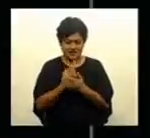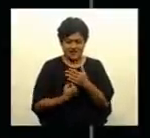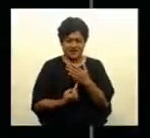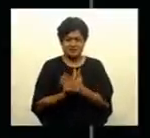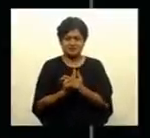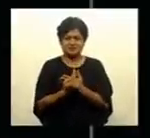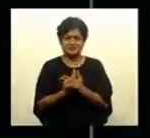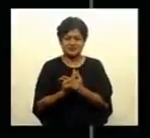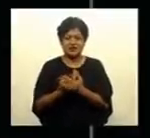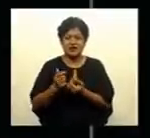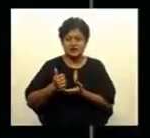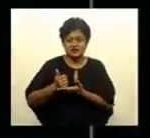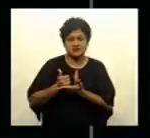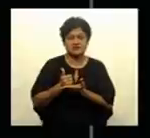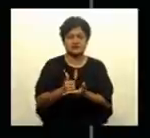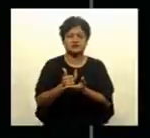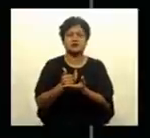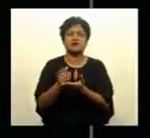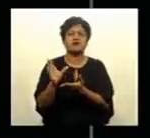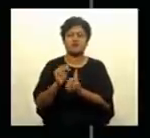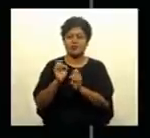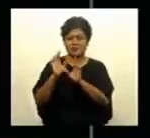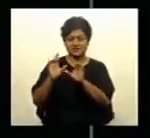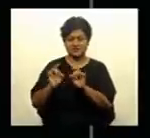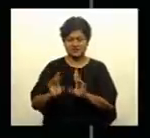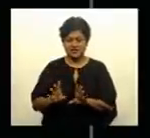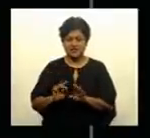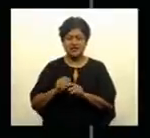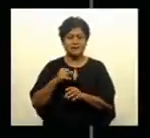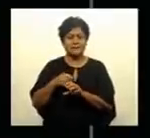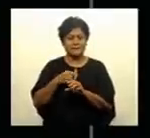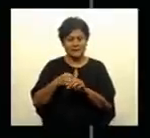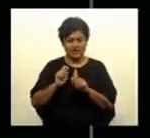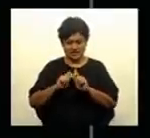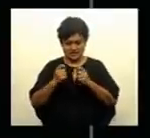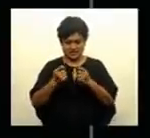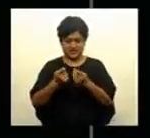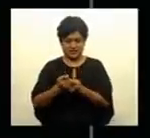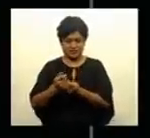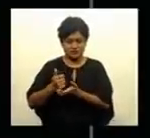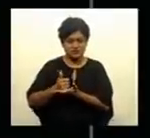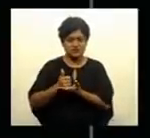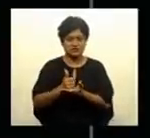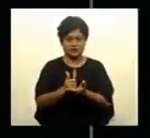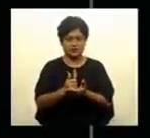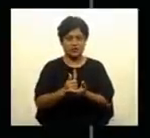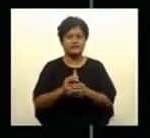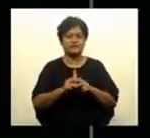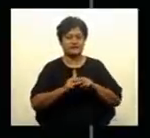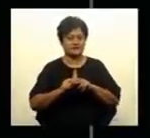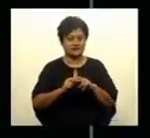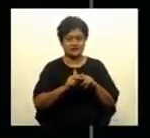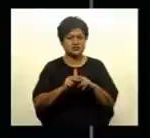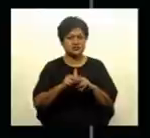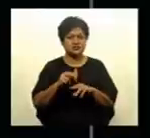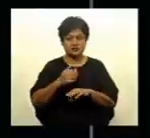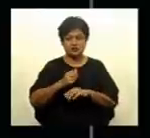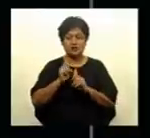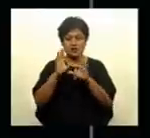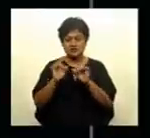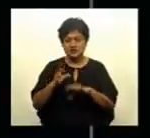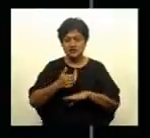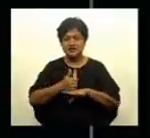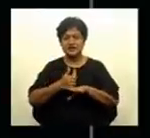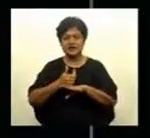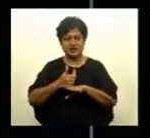with the assistance of the Australian Medical Assistance Team. This follows the announcement made by the Australian government that it will be deploying